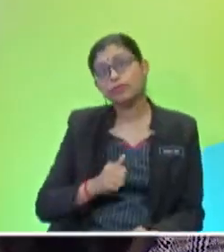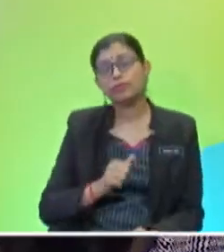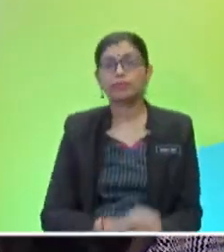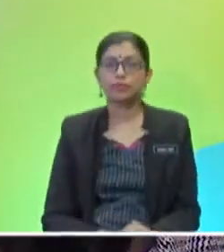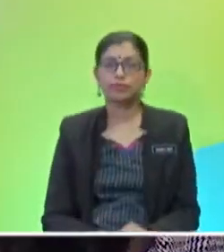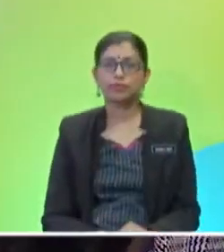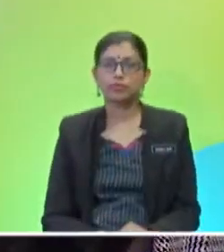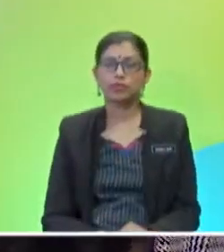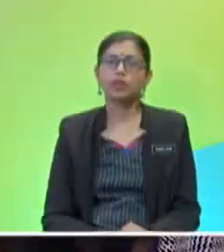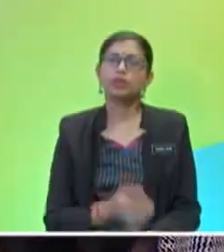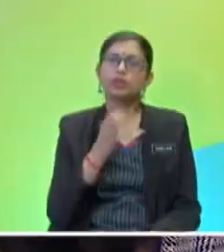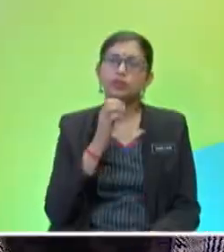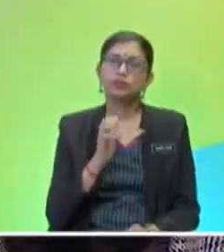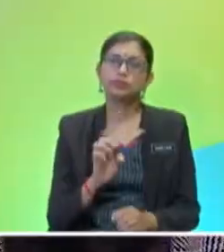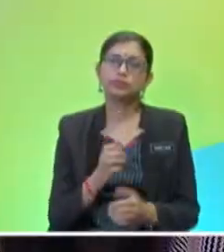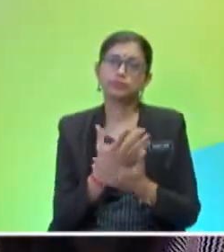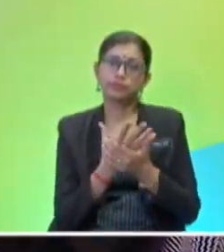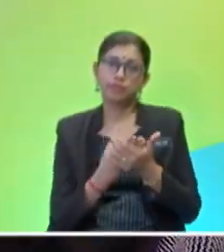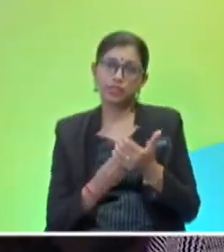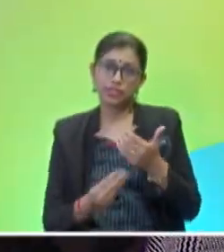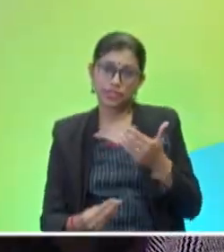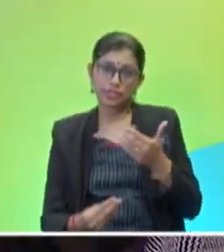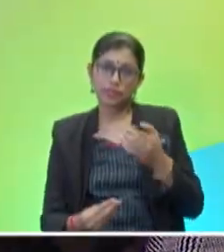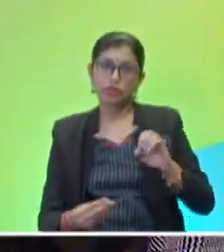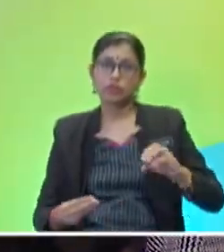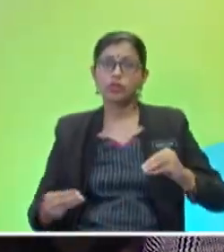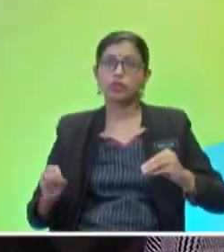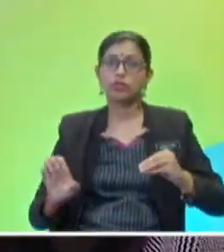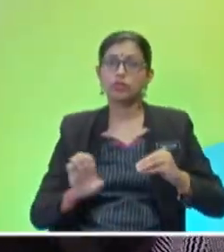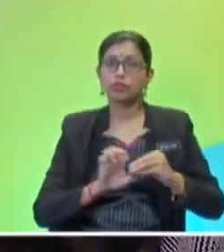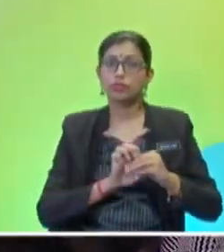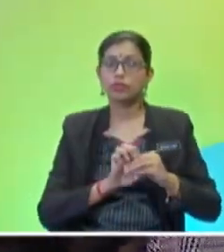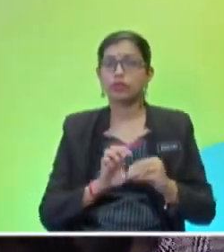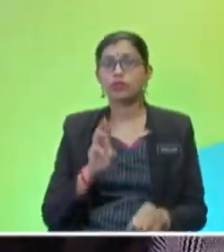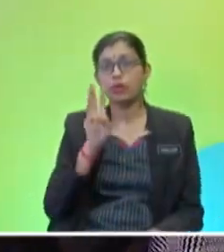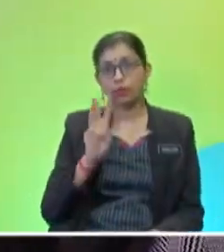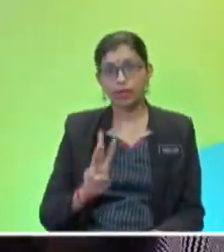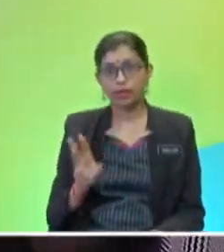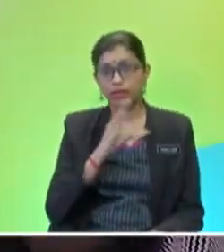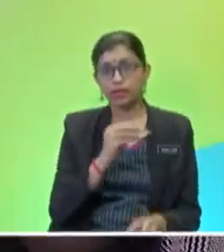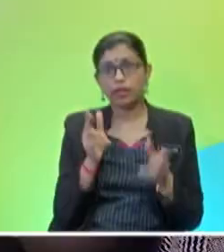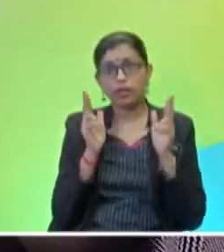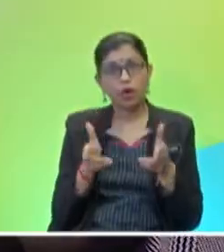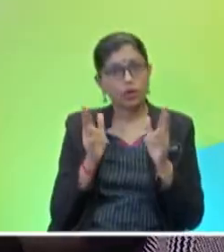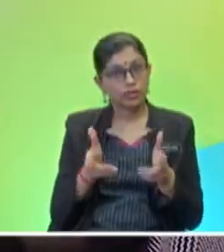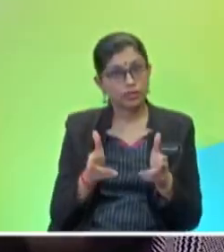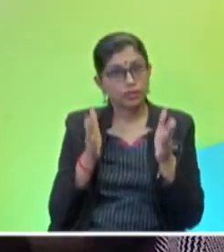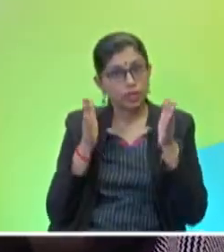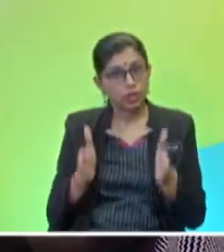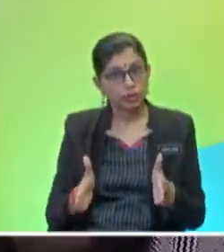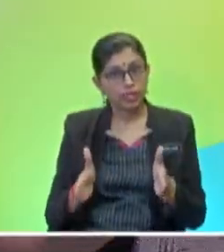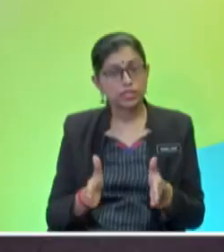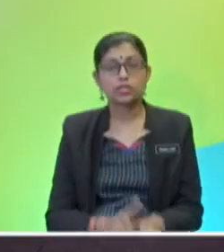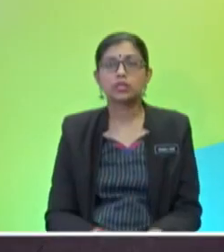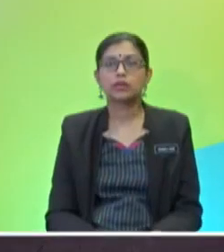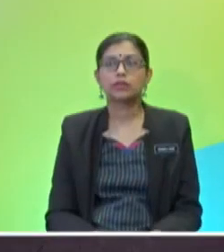became extinct due to extreme weather change, and of course was hunted by humans. Yeah. Maybe because it cannot move